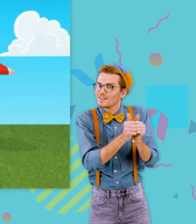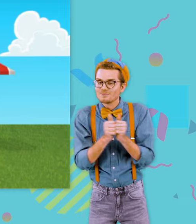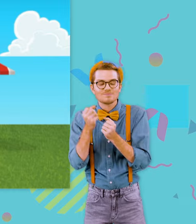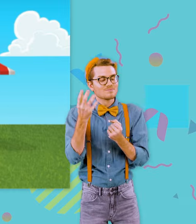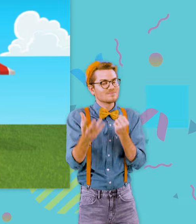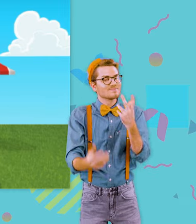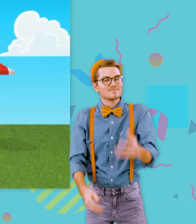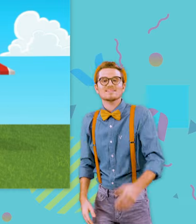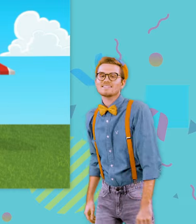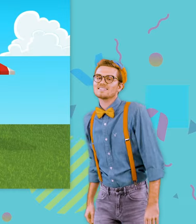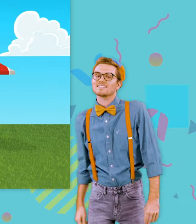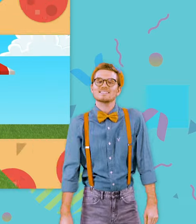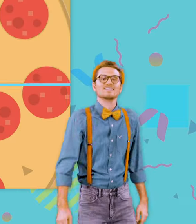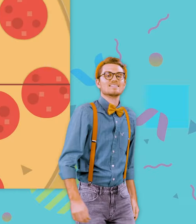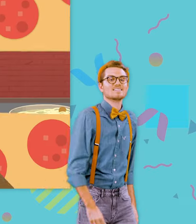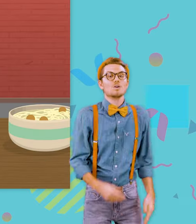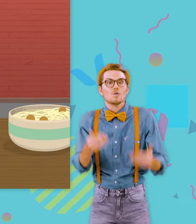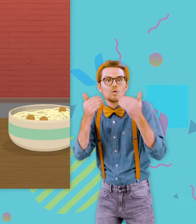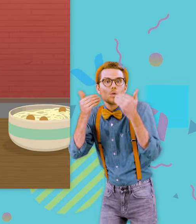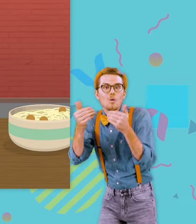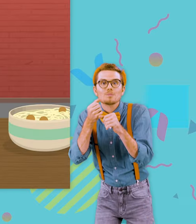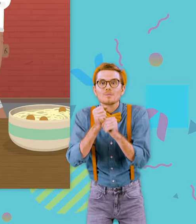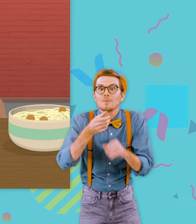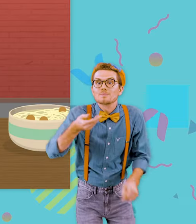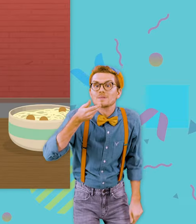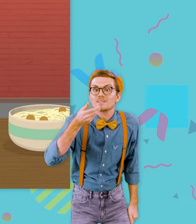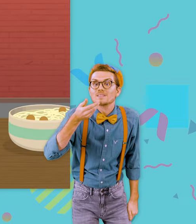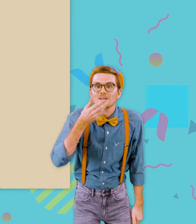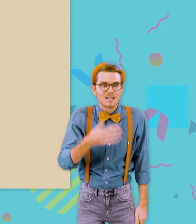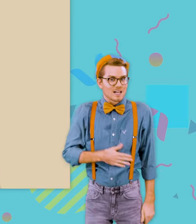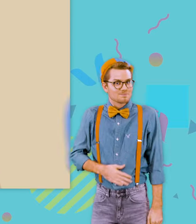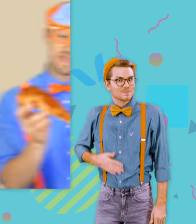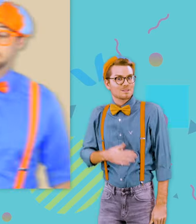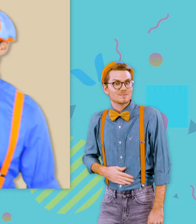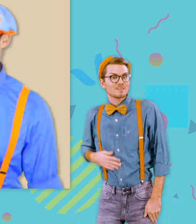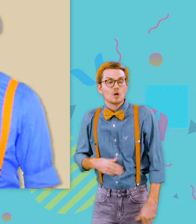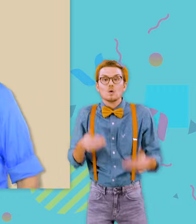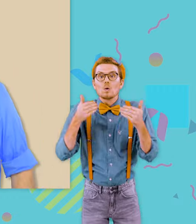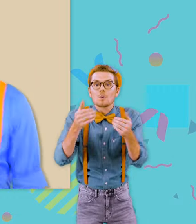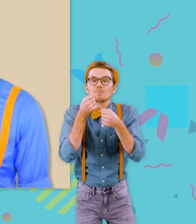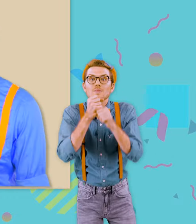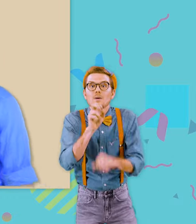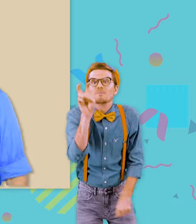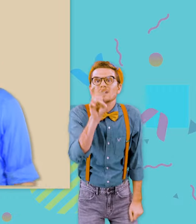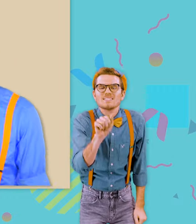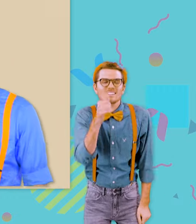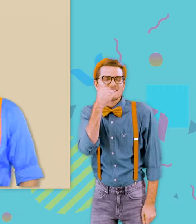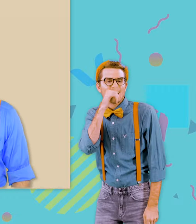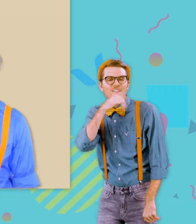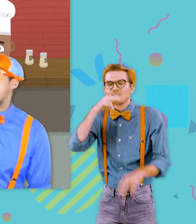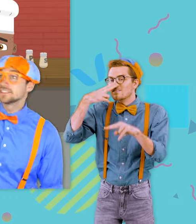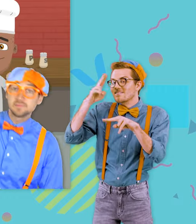the pizza song together. Let's make a pizza that's yummy, yum. Let's make a pizza that's funny,